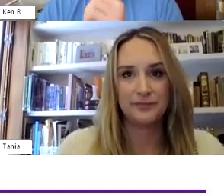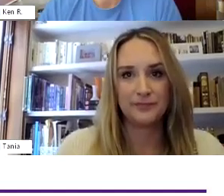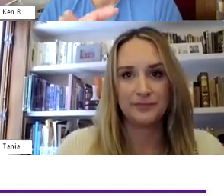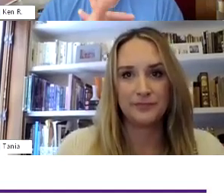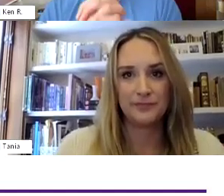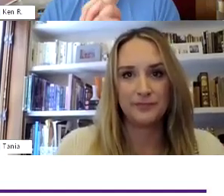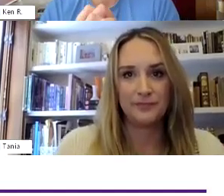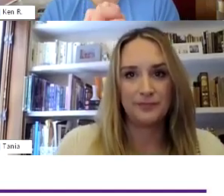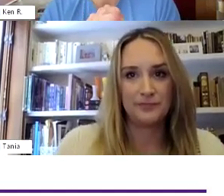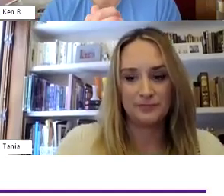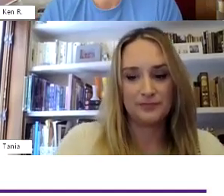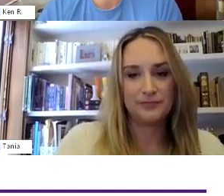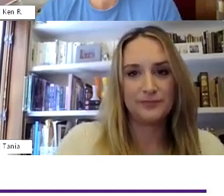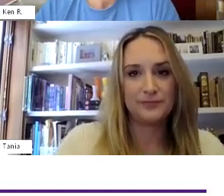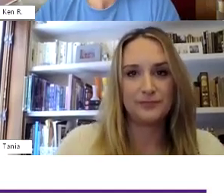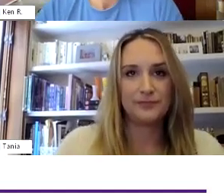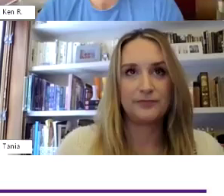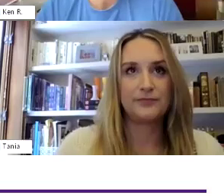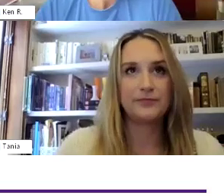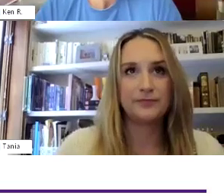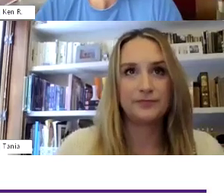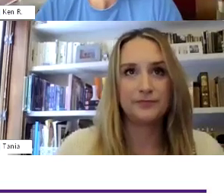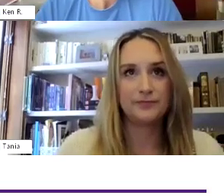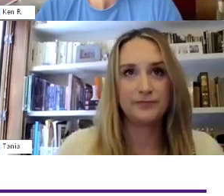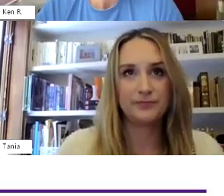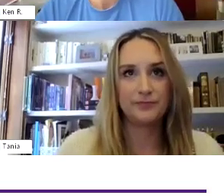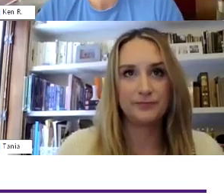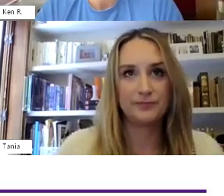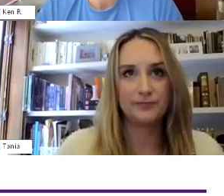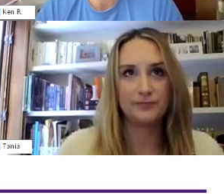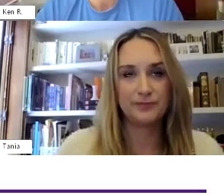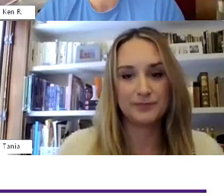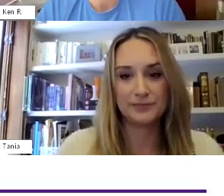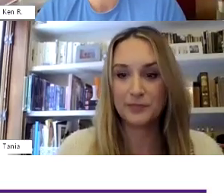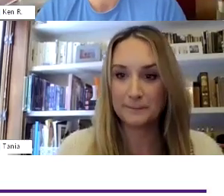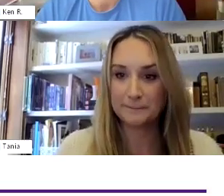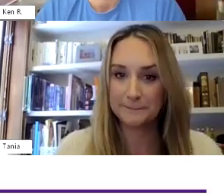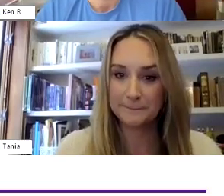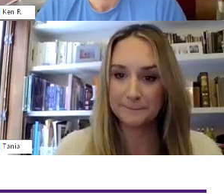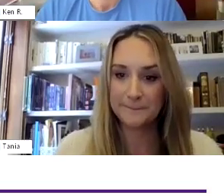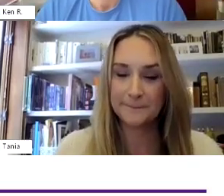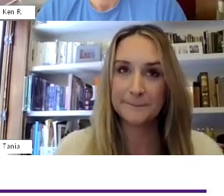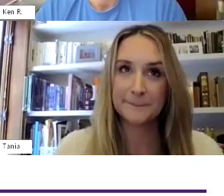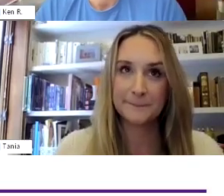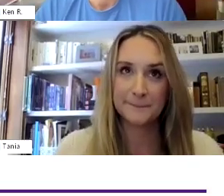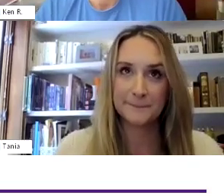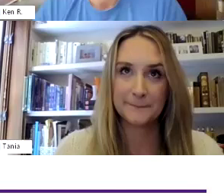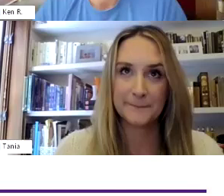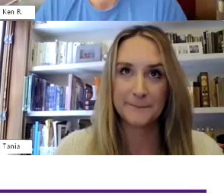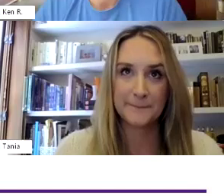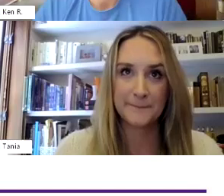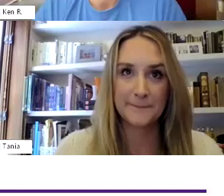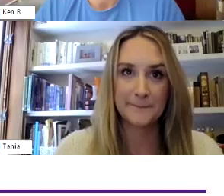your confidentiality. So if there are personal situations, circumstances that you are concerned about, that you want to talk